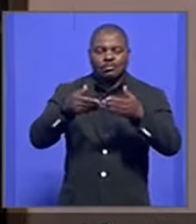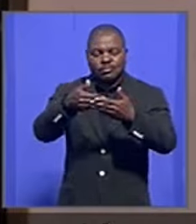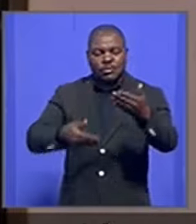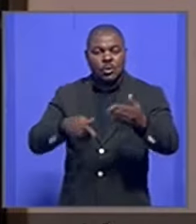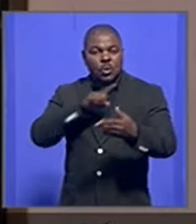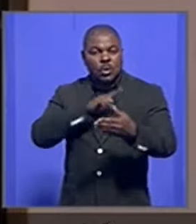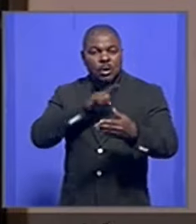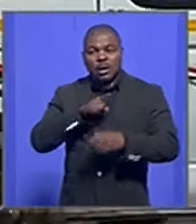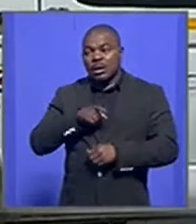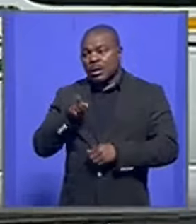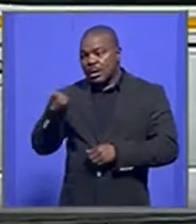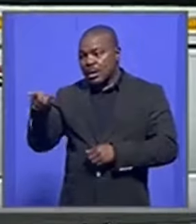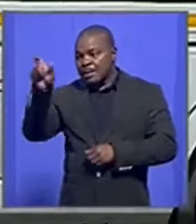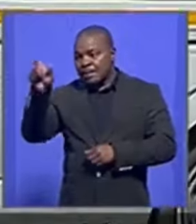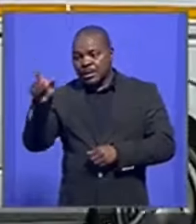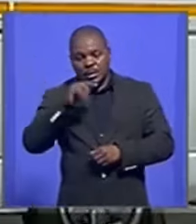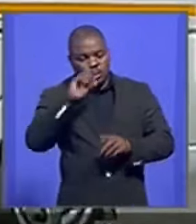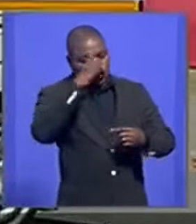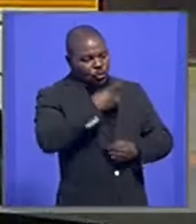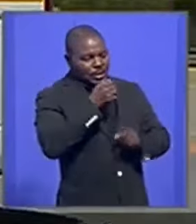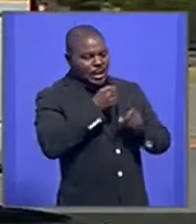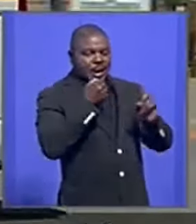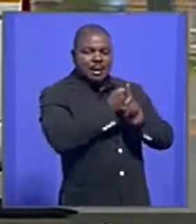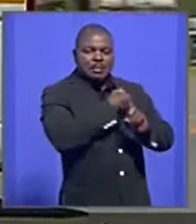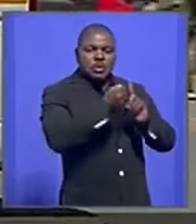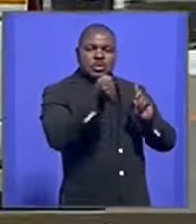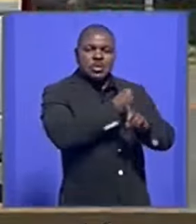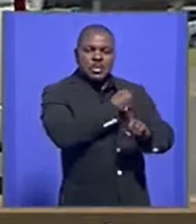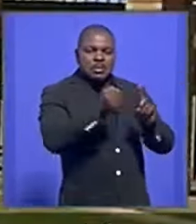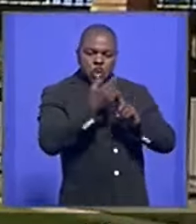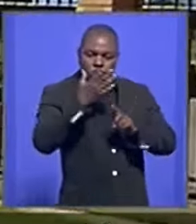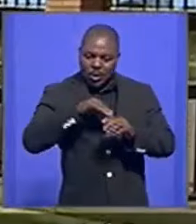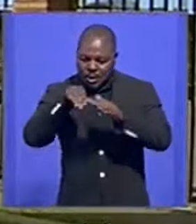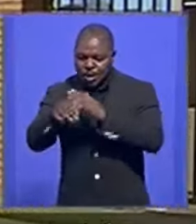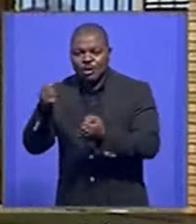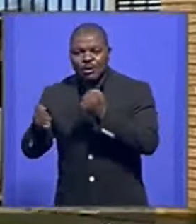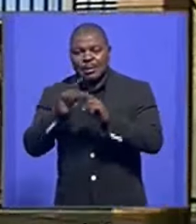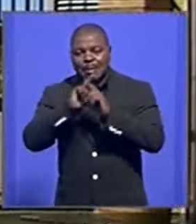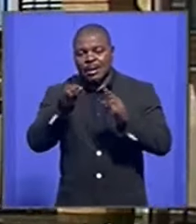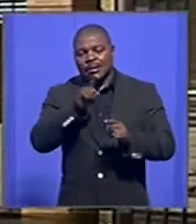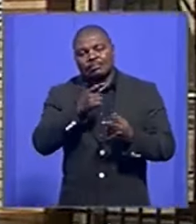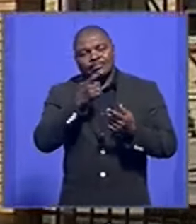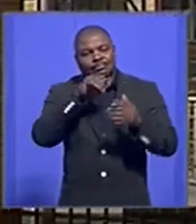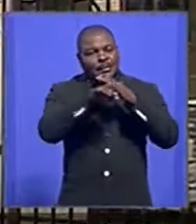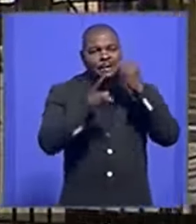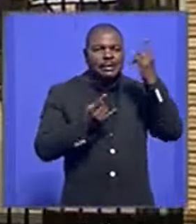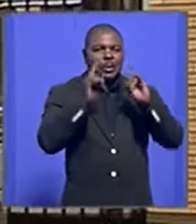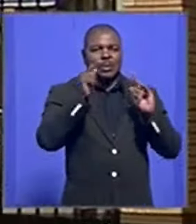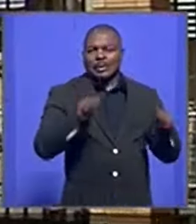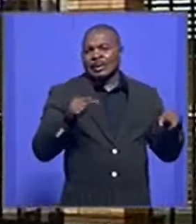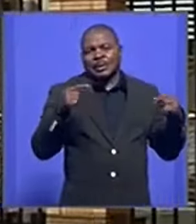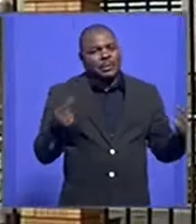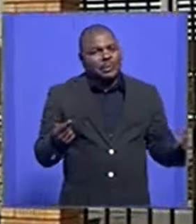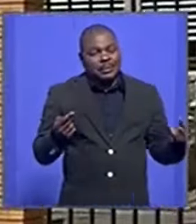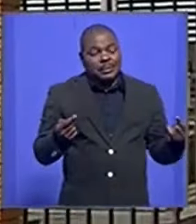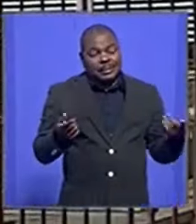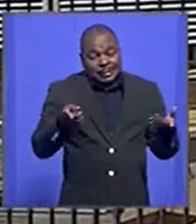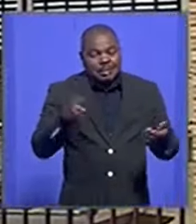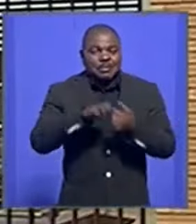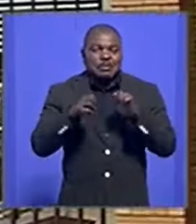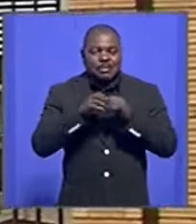wa mošwa. A re ga a na madi a go duela tekisi ya go ya toropong. Seemo seno se tlile go nna le baagi nakwana mme kago